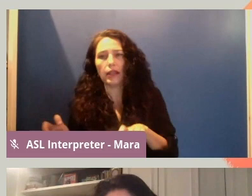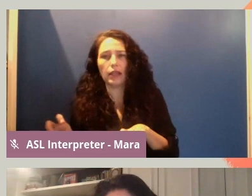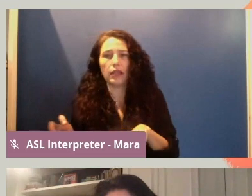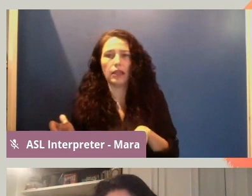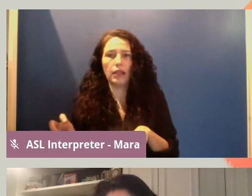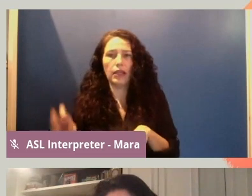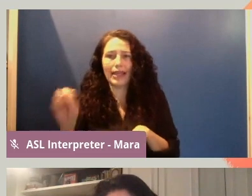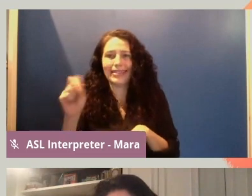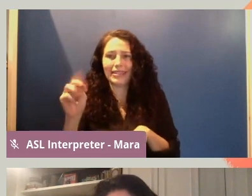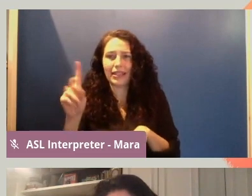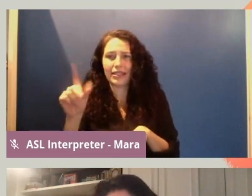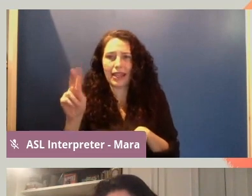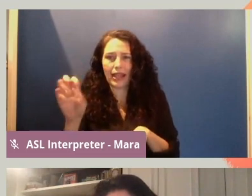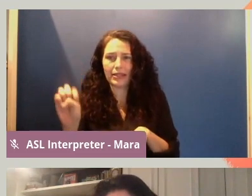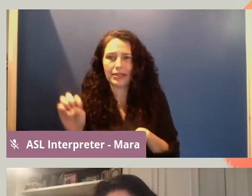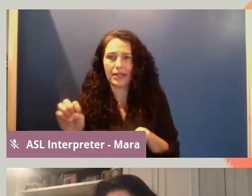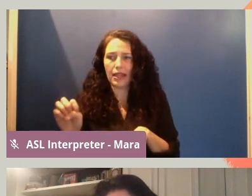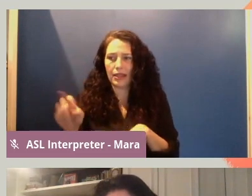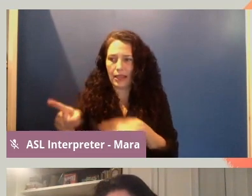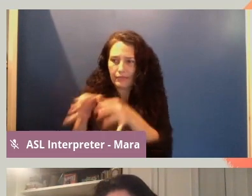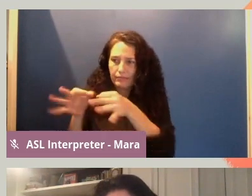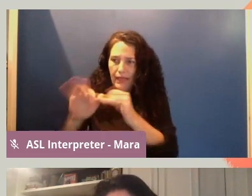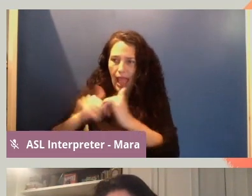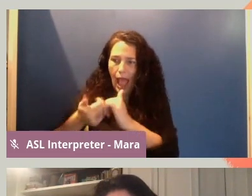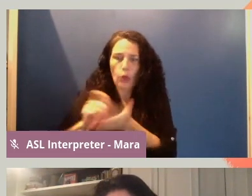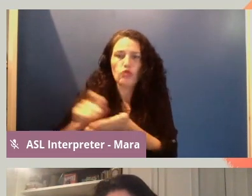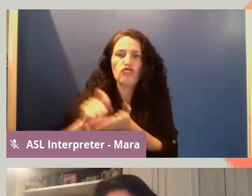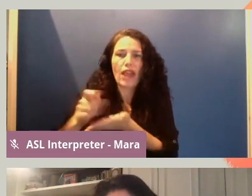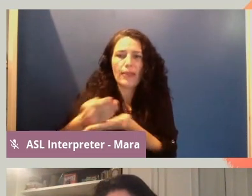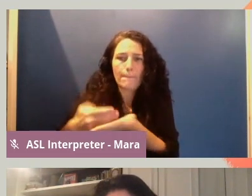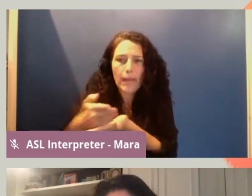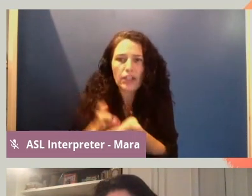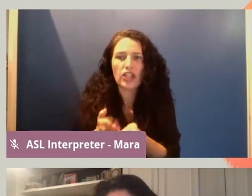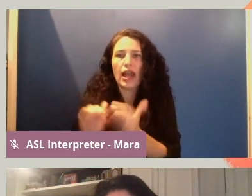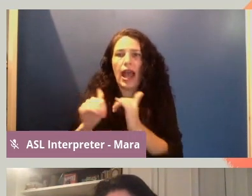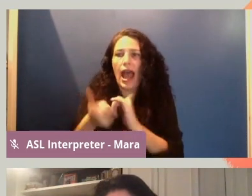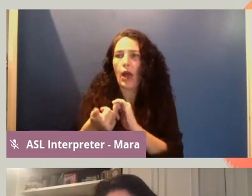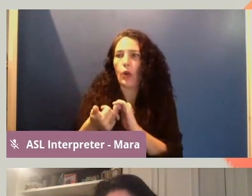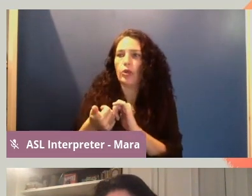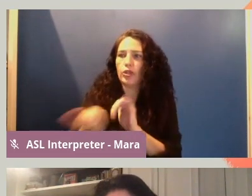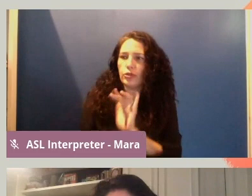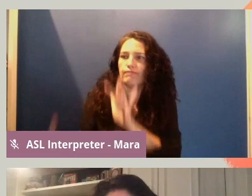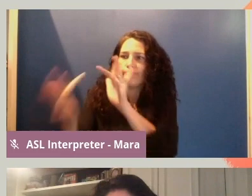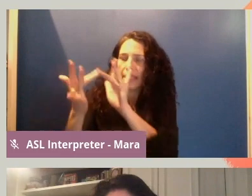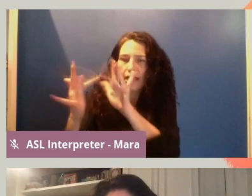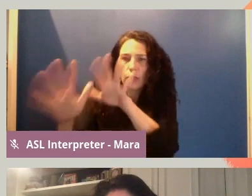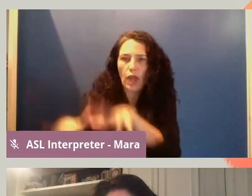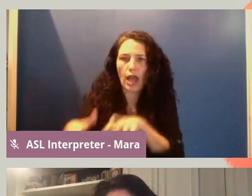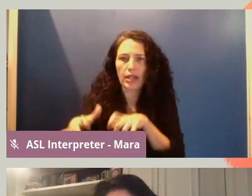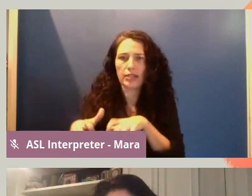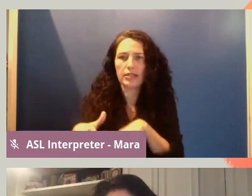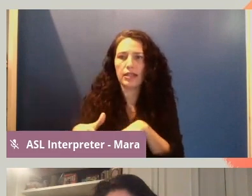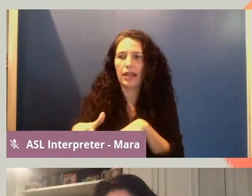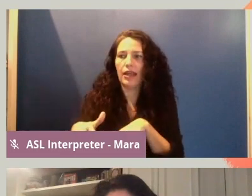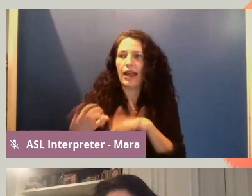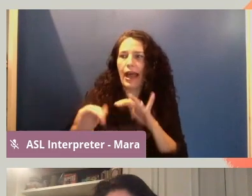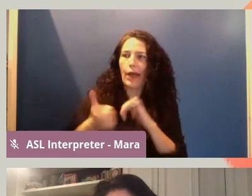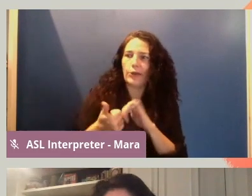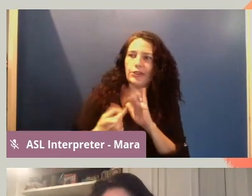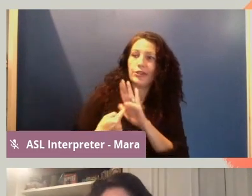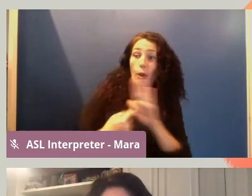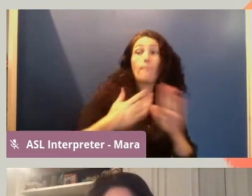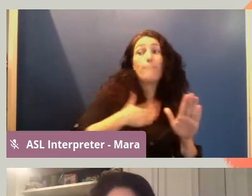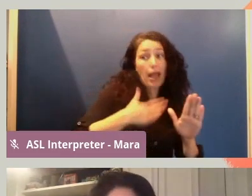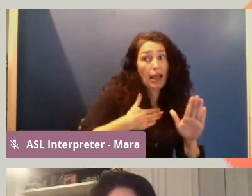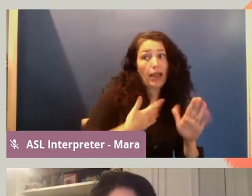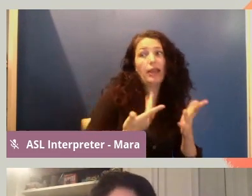saying, this is how we write our budget. This is how we're asking questions about how to reach an audience. This is what was right for the model of my film. This is how we